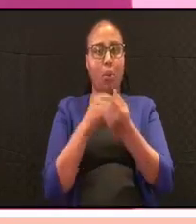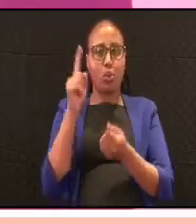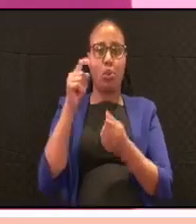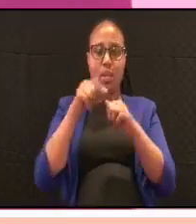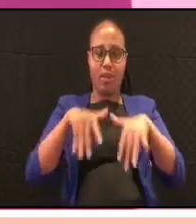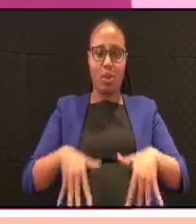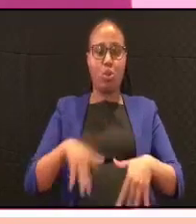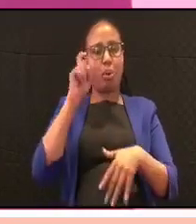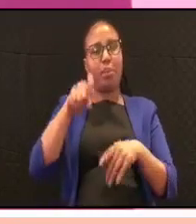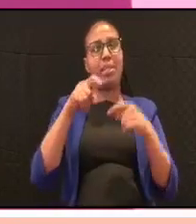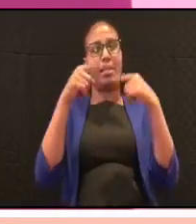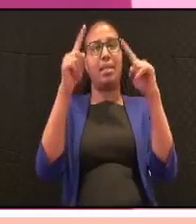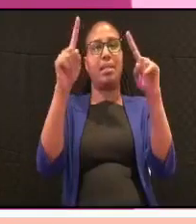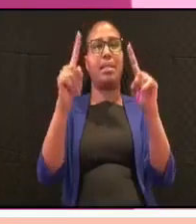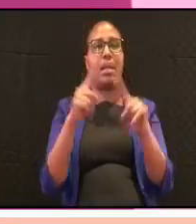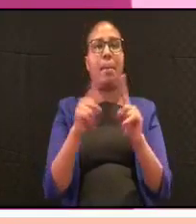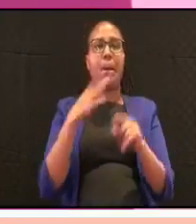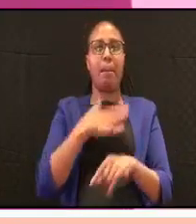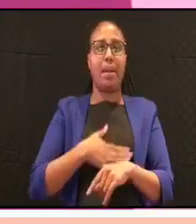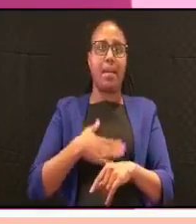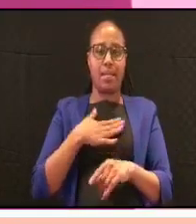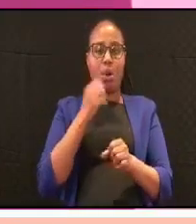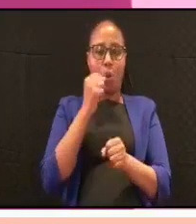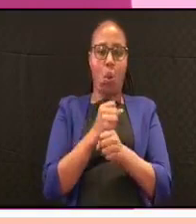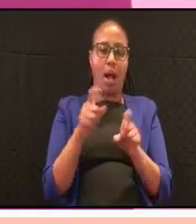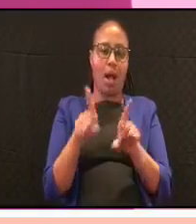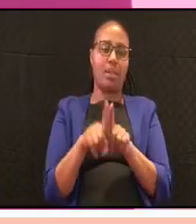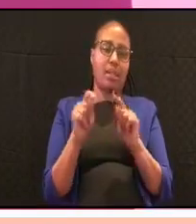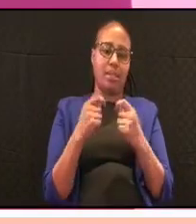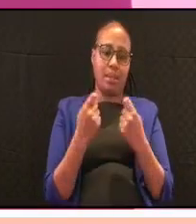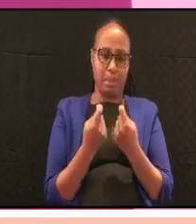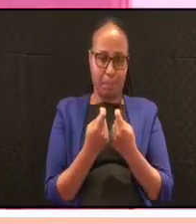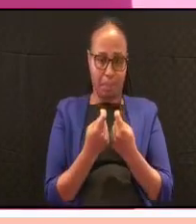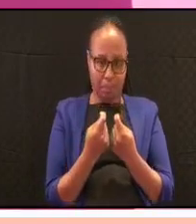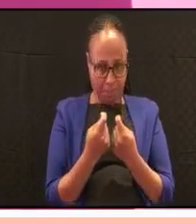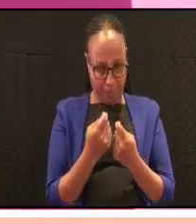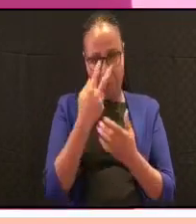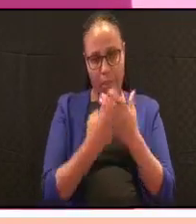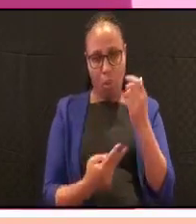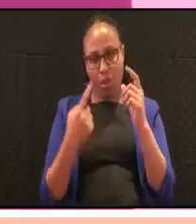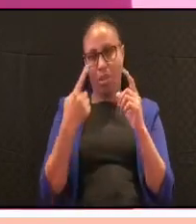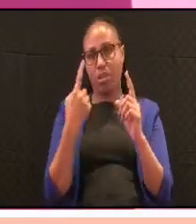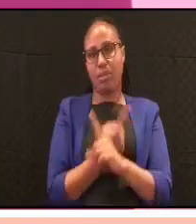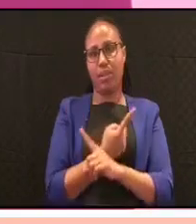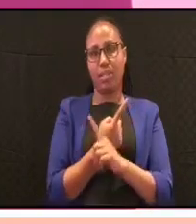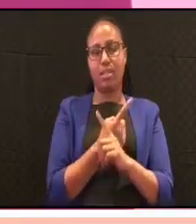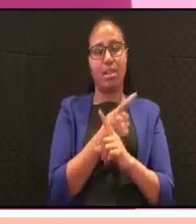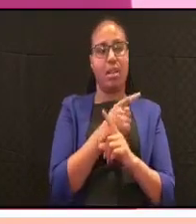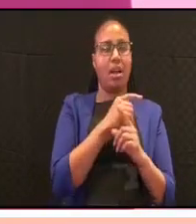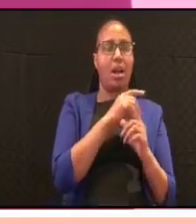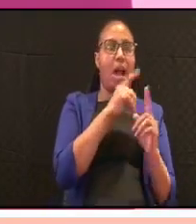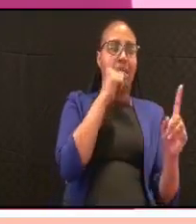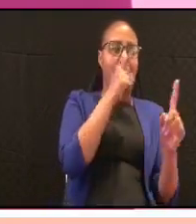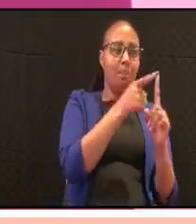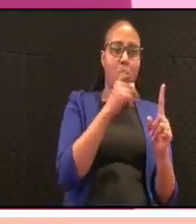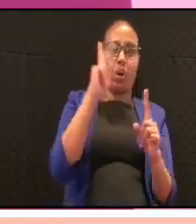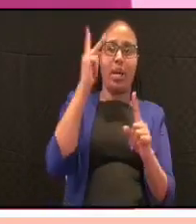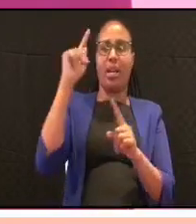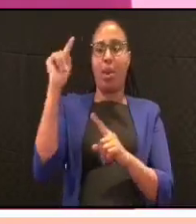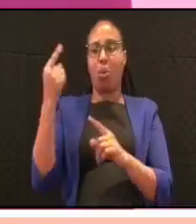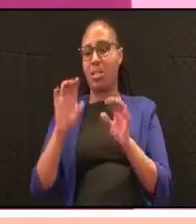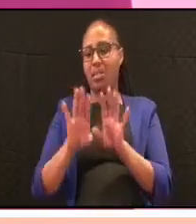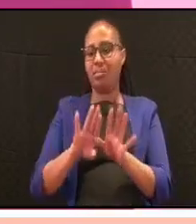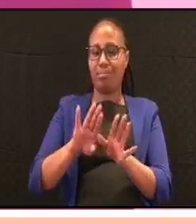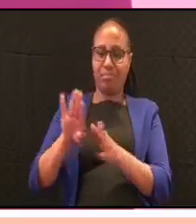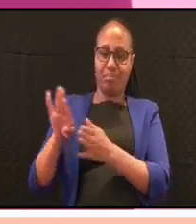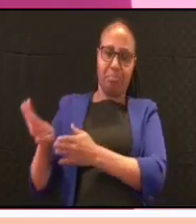Devolution must succeed. But please work as a team. Put the differences of Azimio and Kenya Kwanza aside. That is